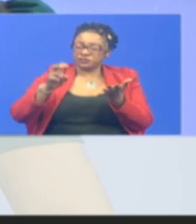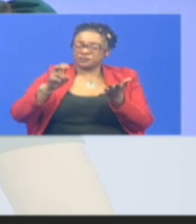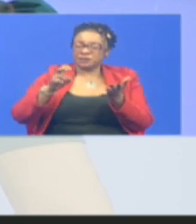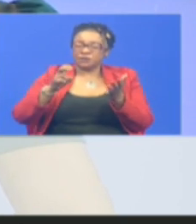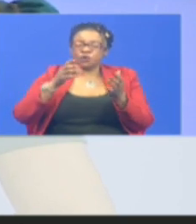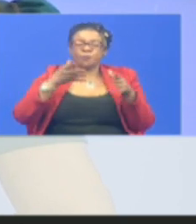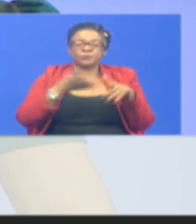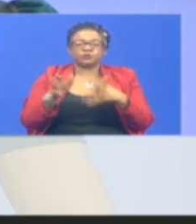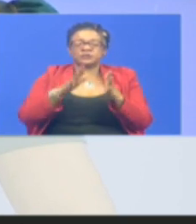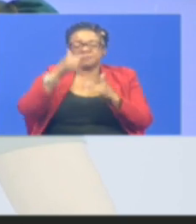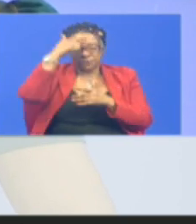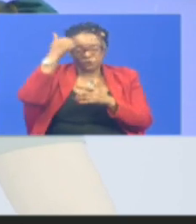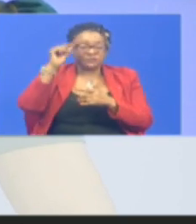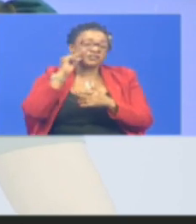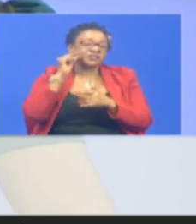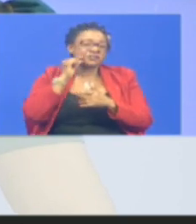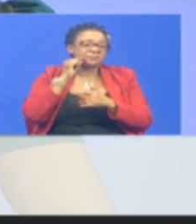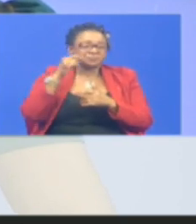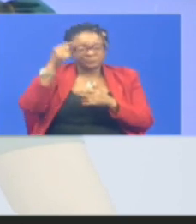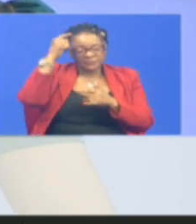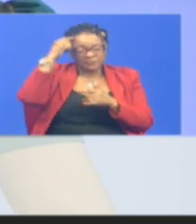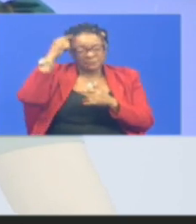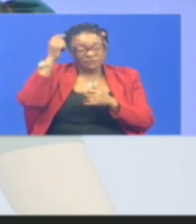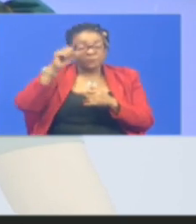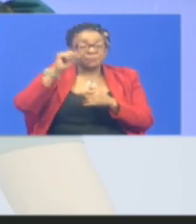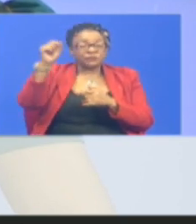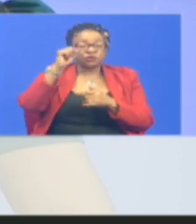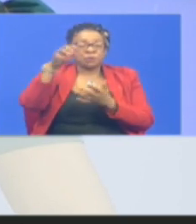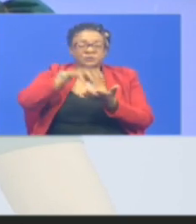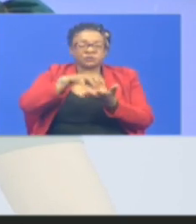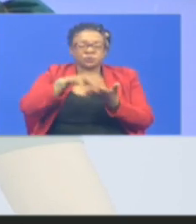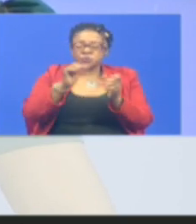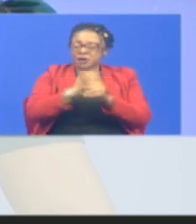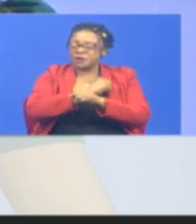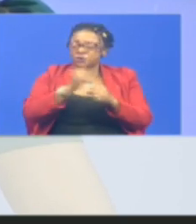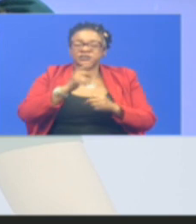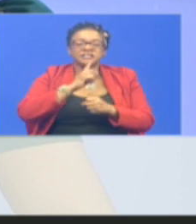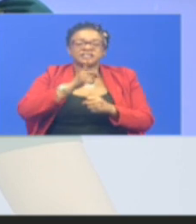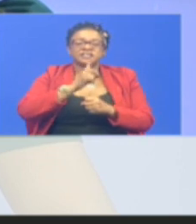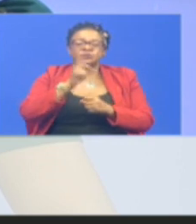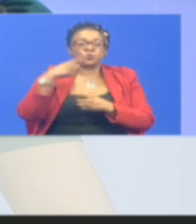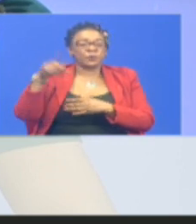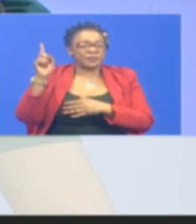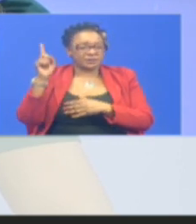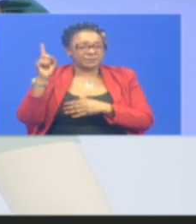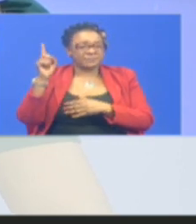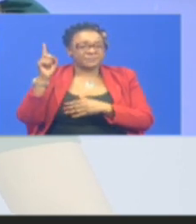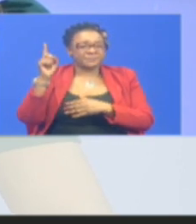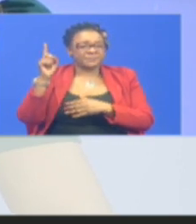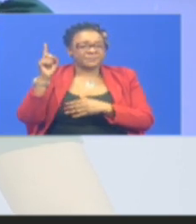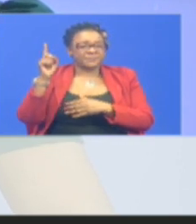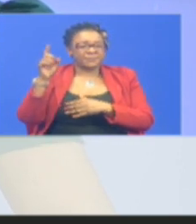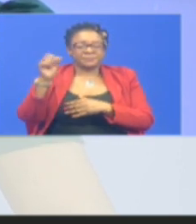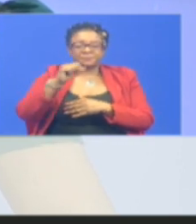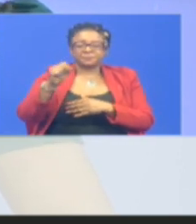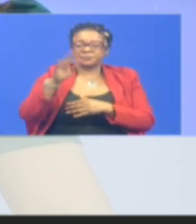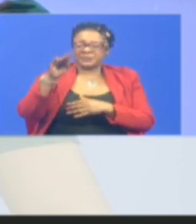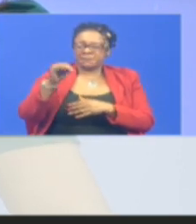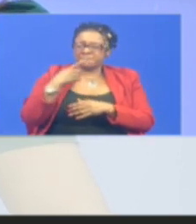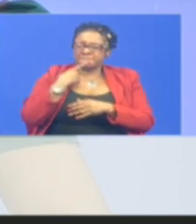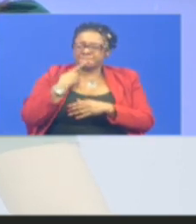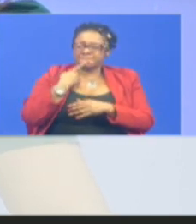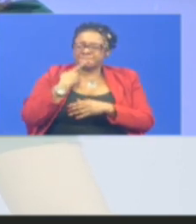of gender. Remember, for political seats, you can't dictate who wins. Sir Mark, you say, is it right for women